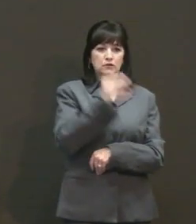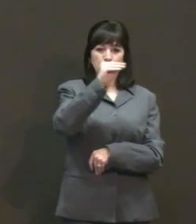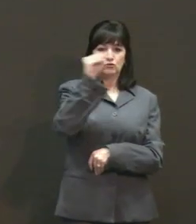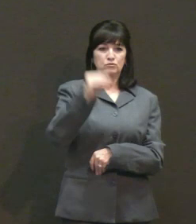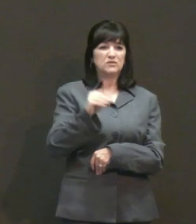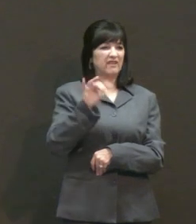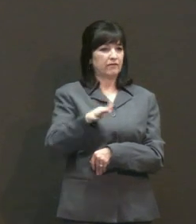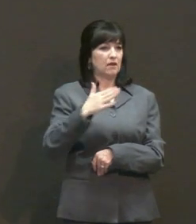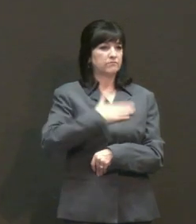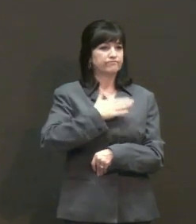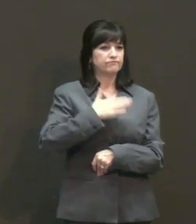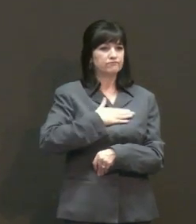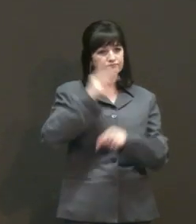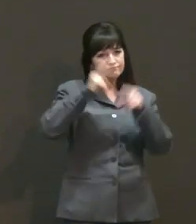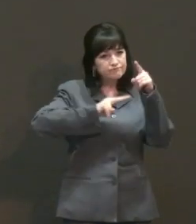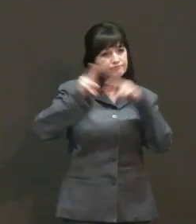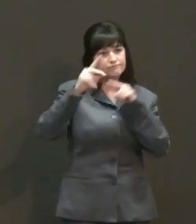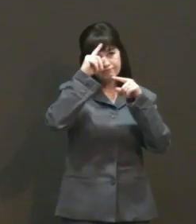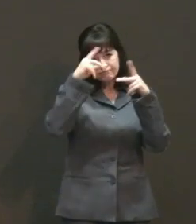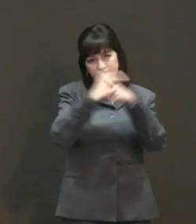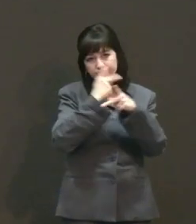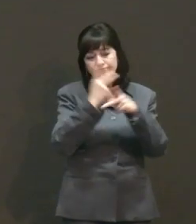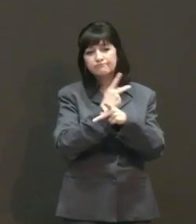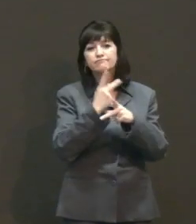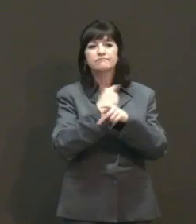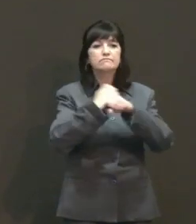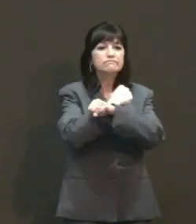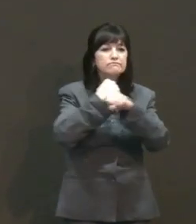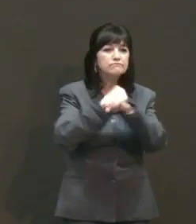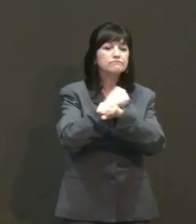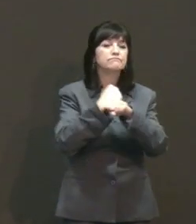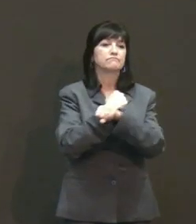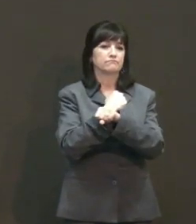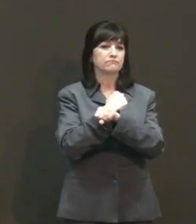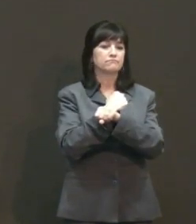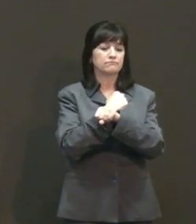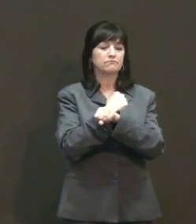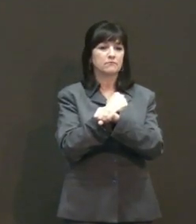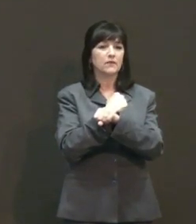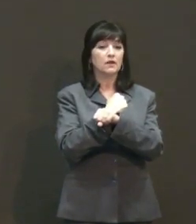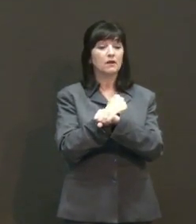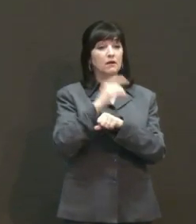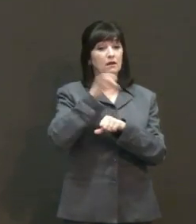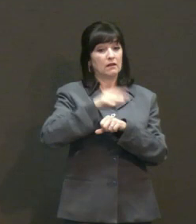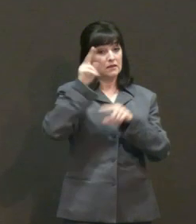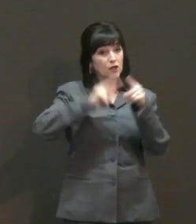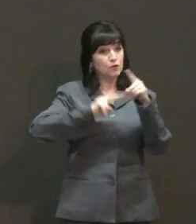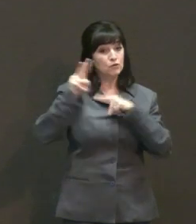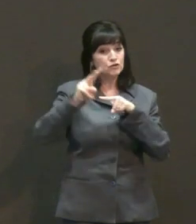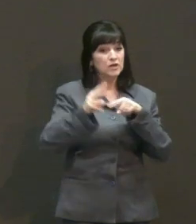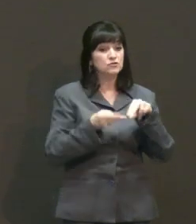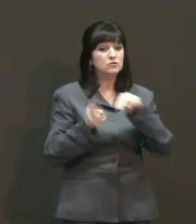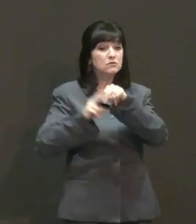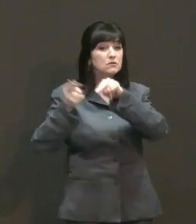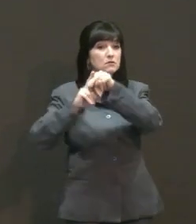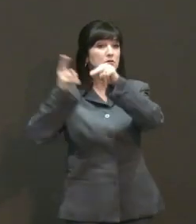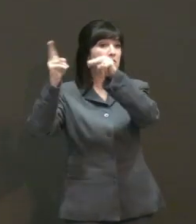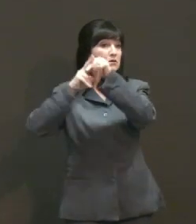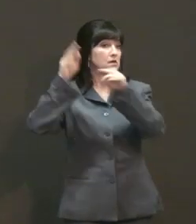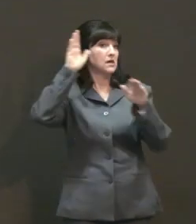see there are based on that. And then the projections for the increase in number of